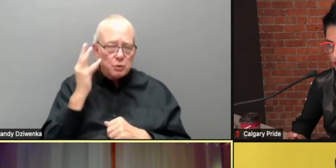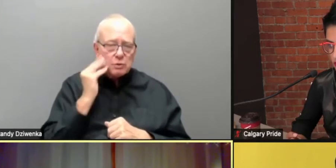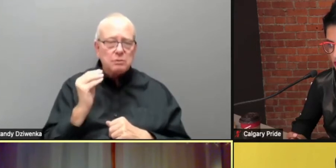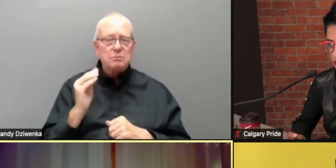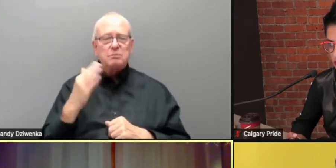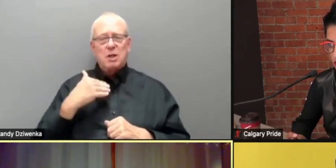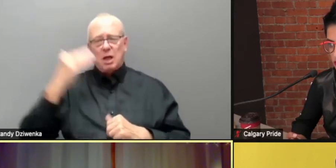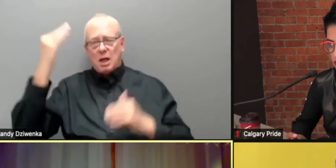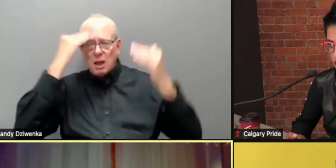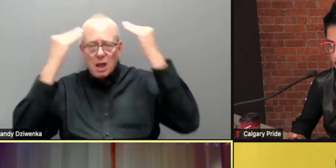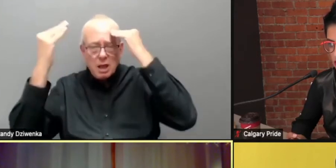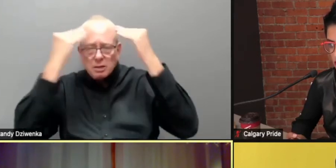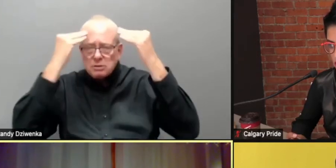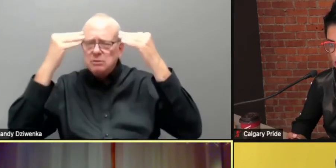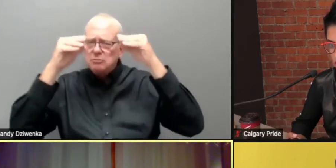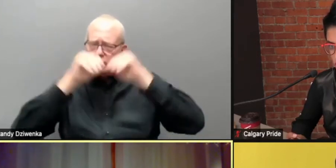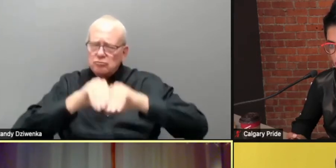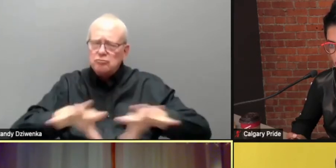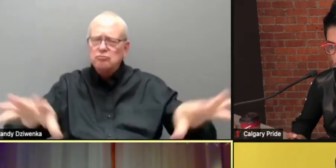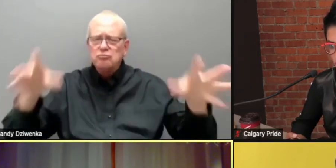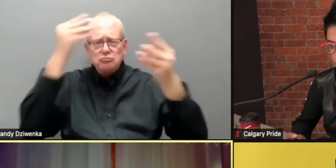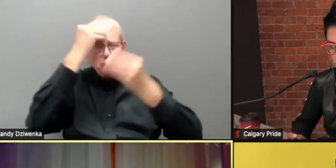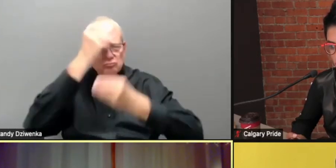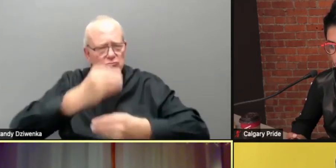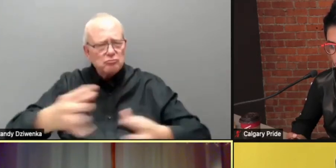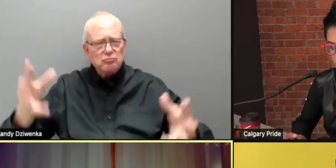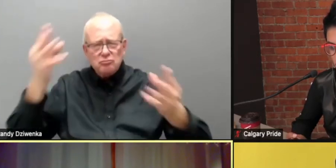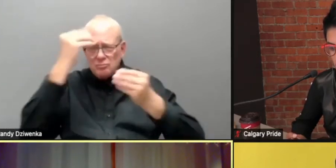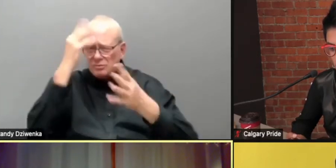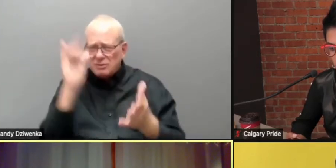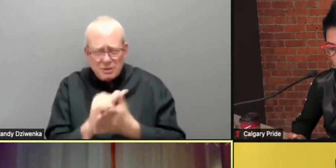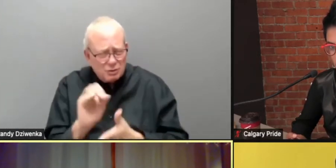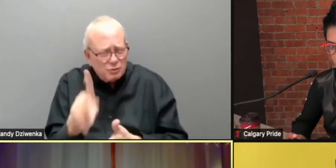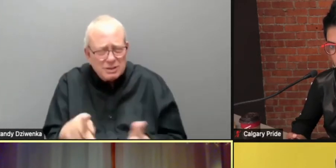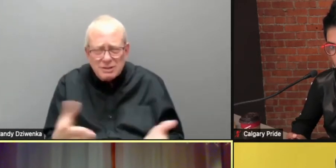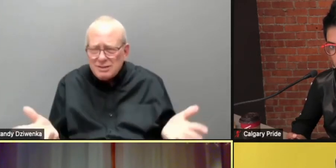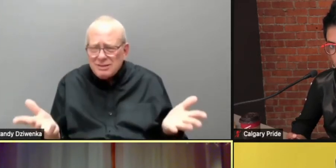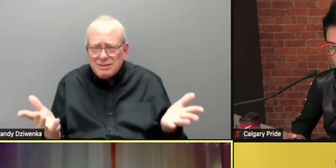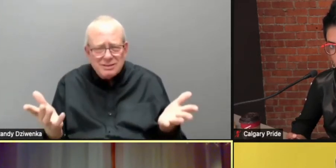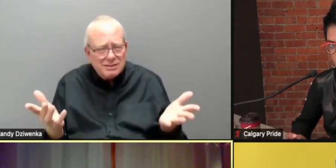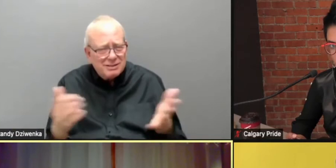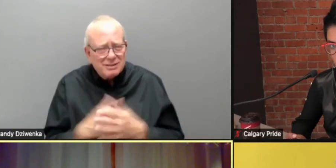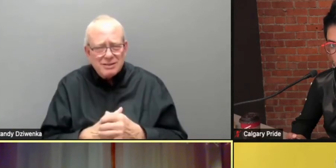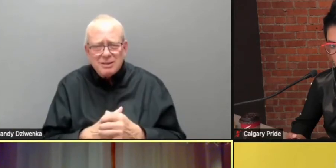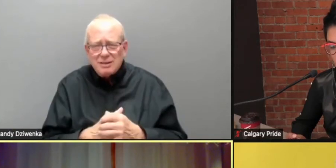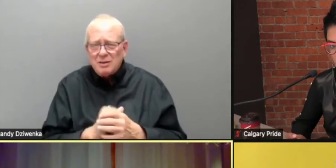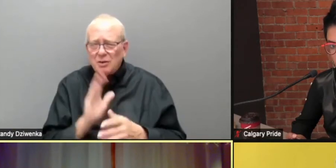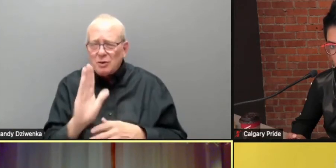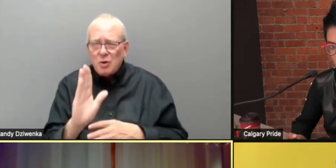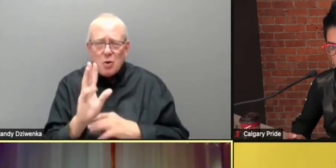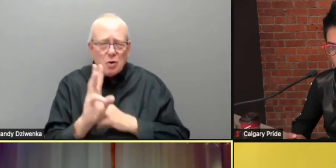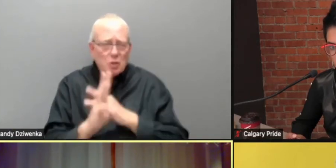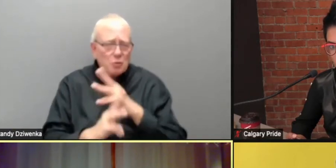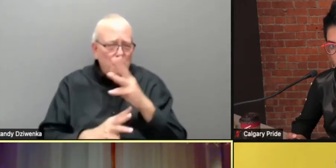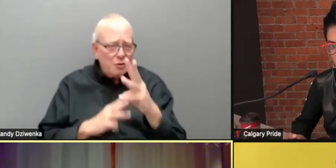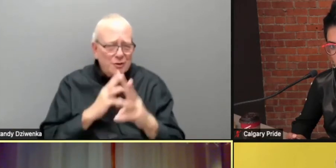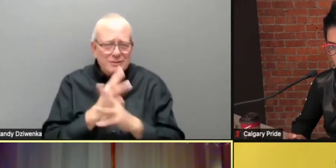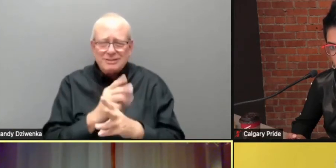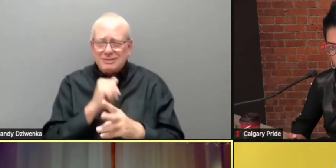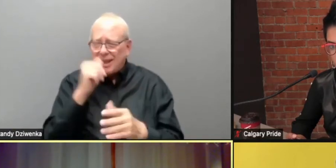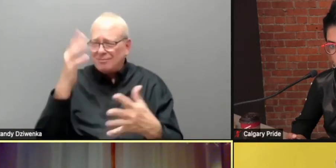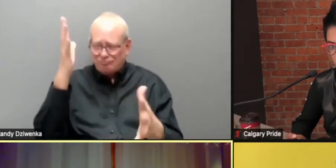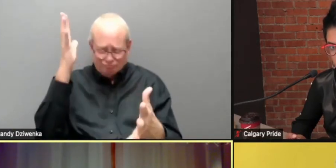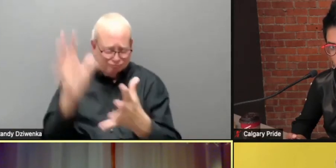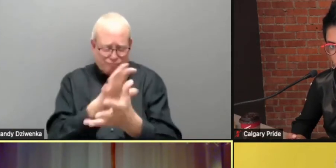It's not the end of the world, your world or your child's world. Just accept, start